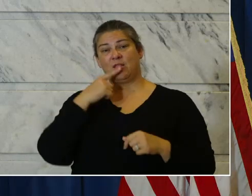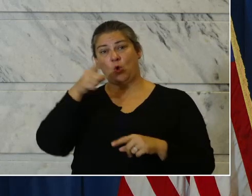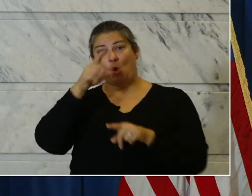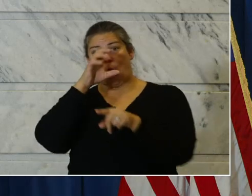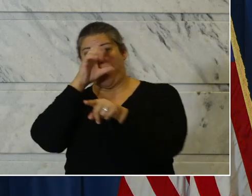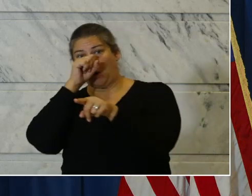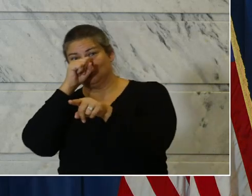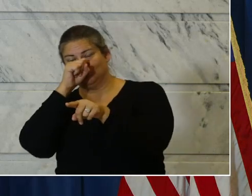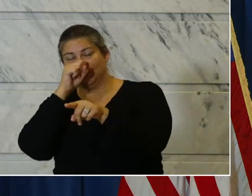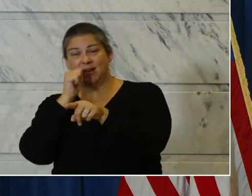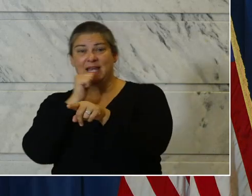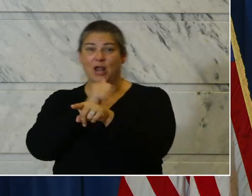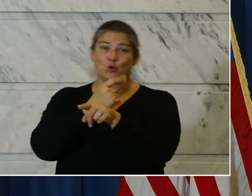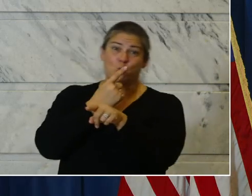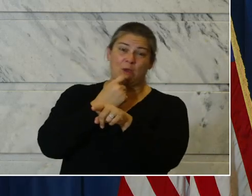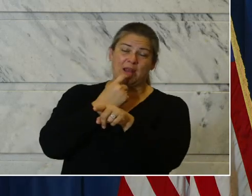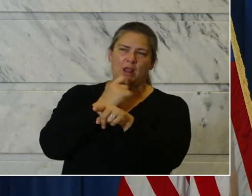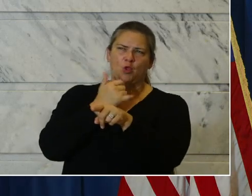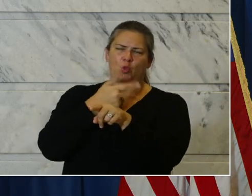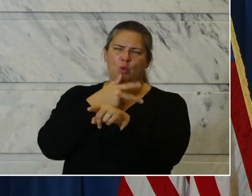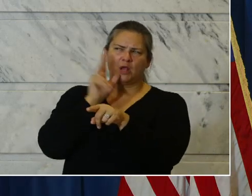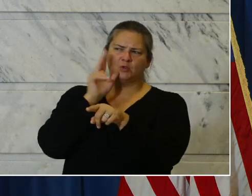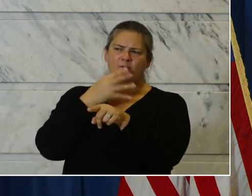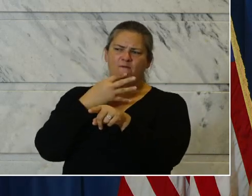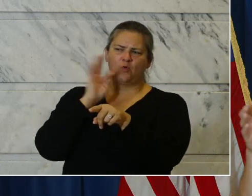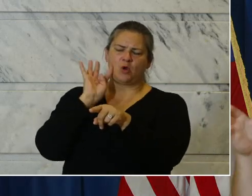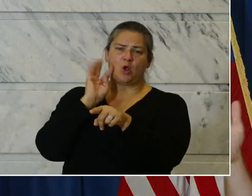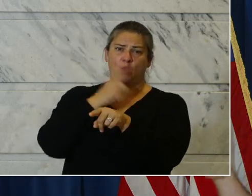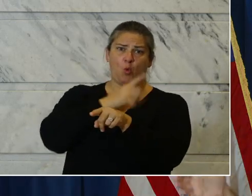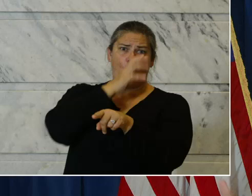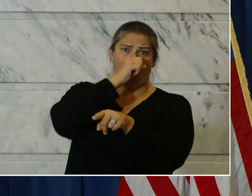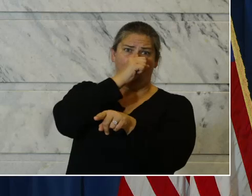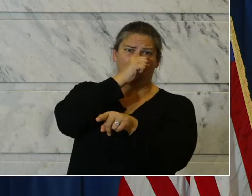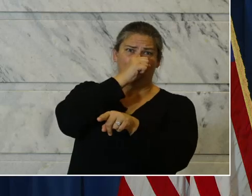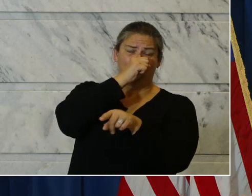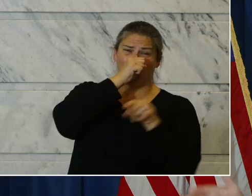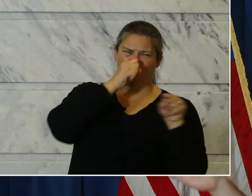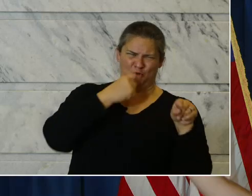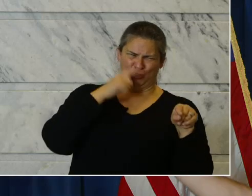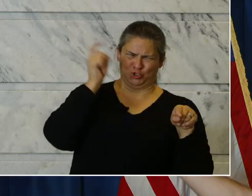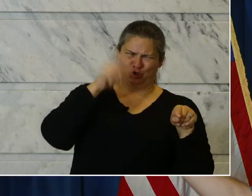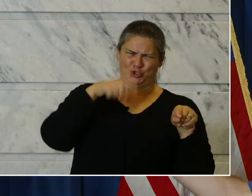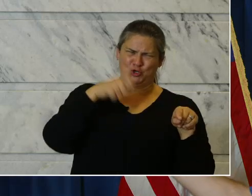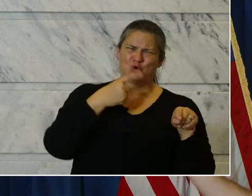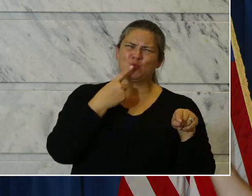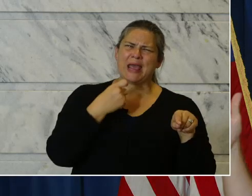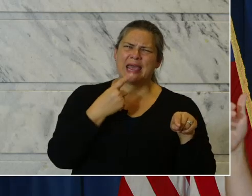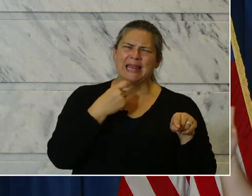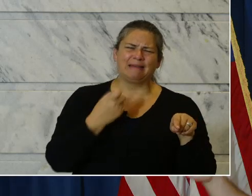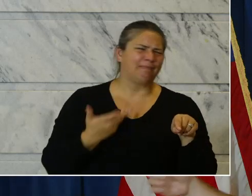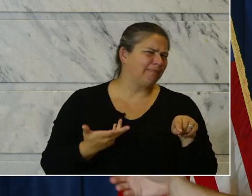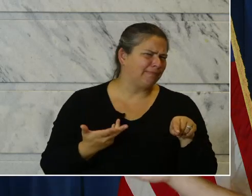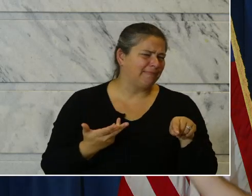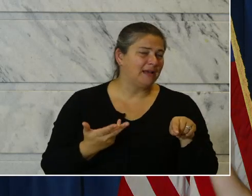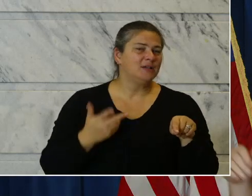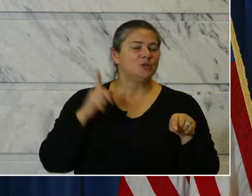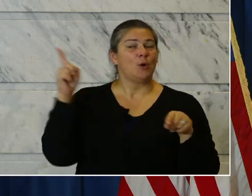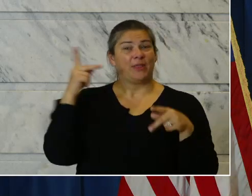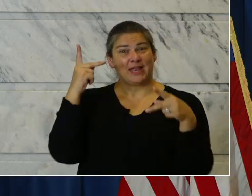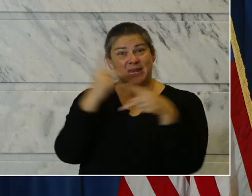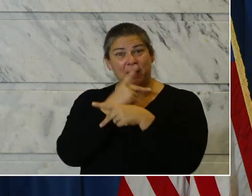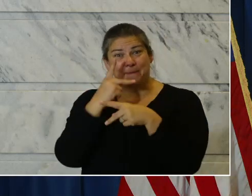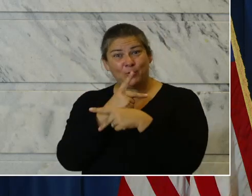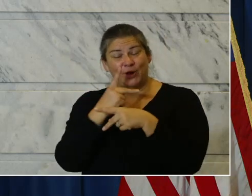is that 3 days ago or 4 days ago, they were in the orange when they should have been in the red. The tool is as good as the data people